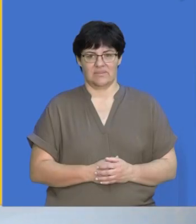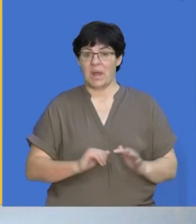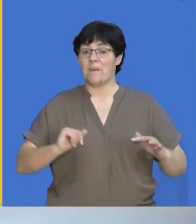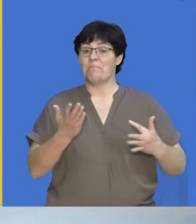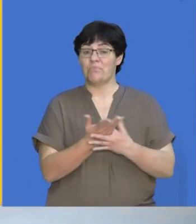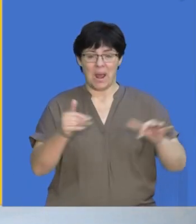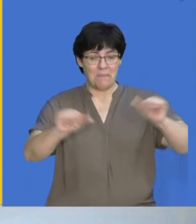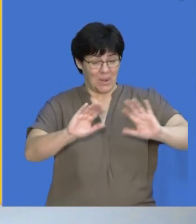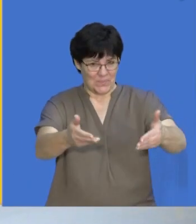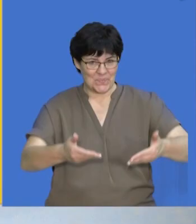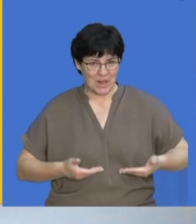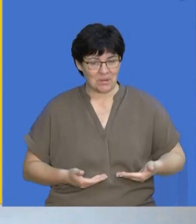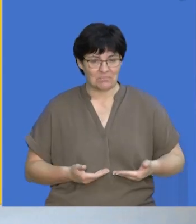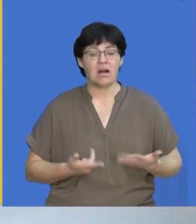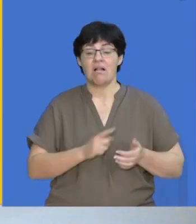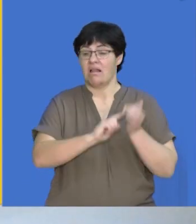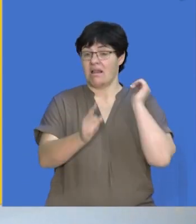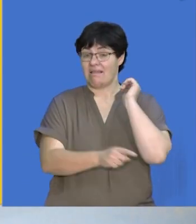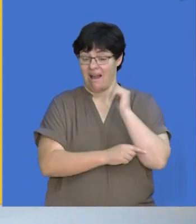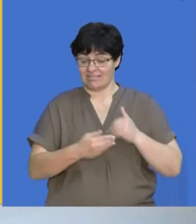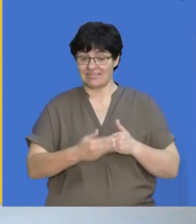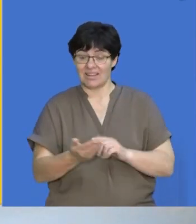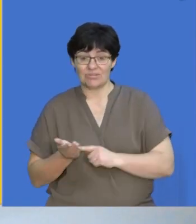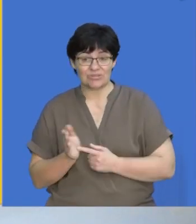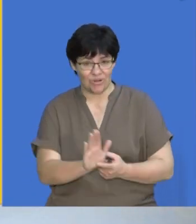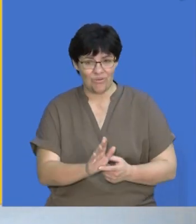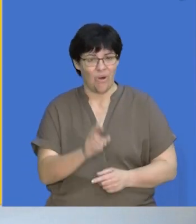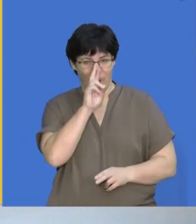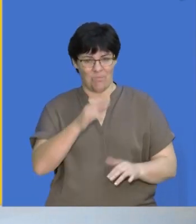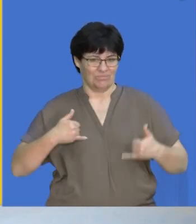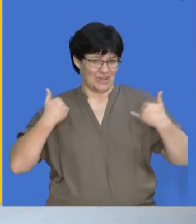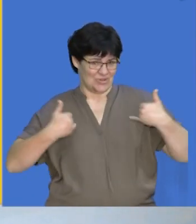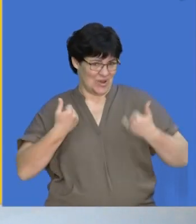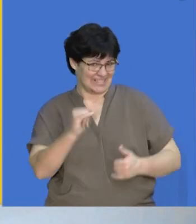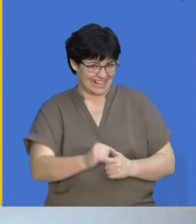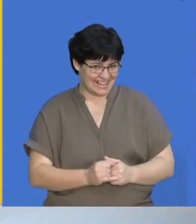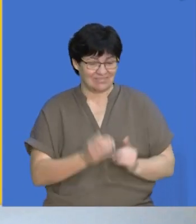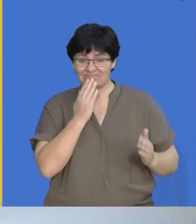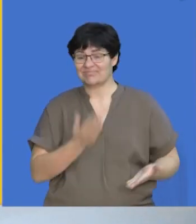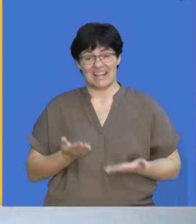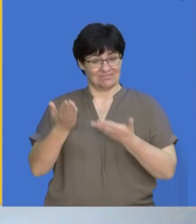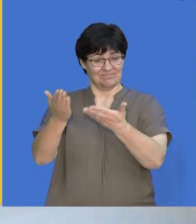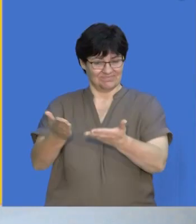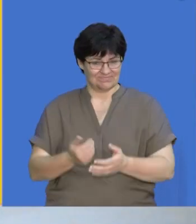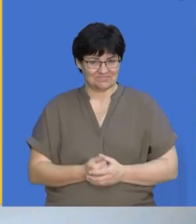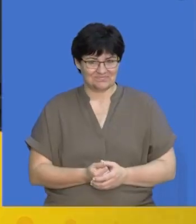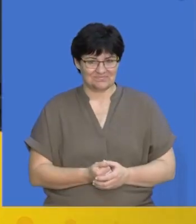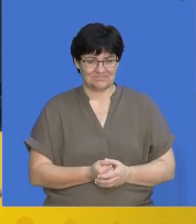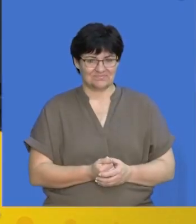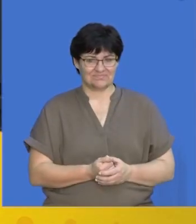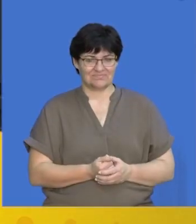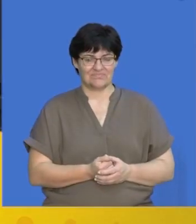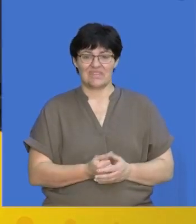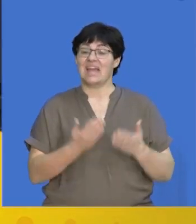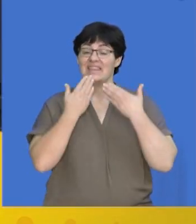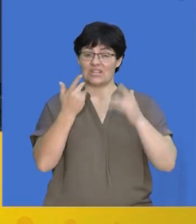Welcome back from the break, Matrix. We are in the last stretch of the show. I hope you guys are still enjoying it. Thank you so much, Cameron, and over to you.